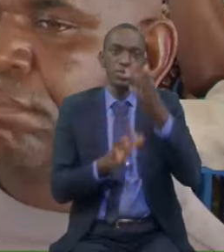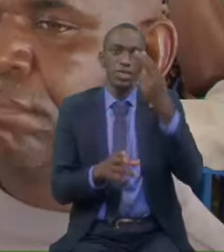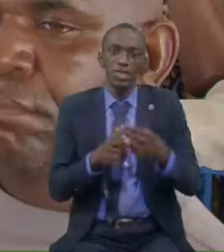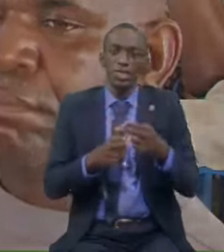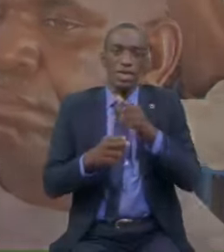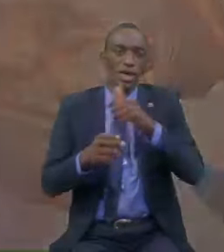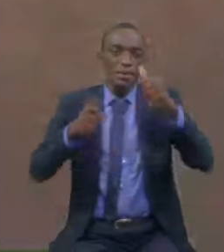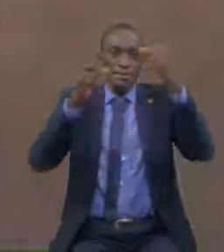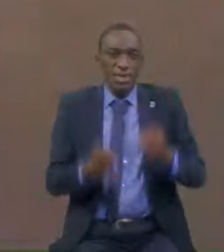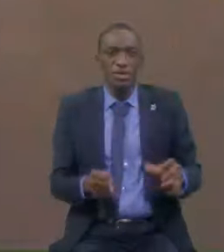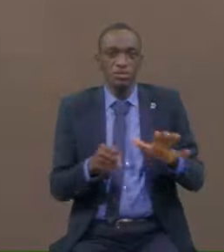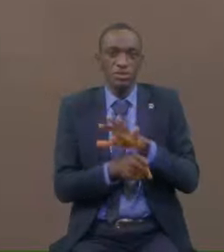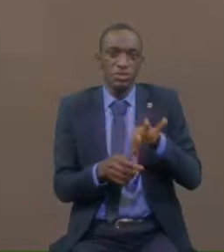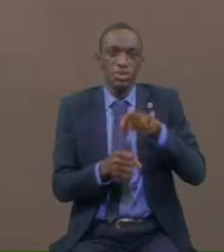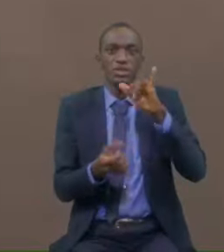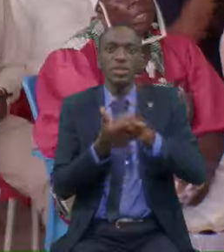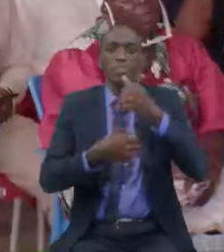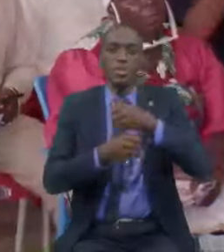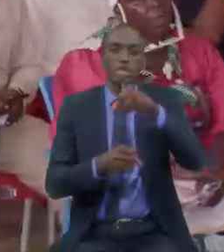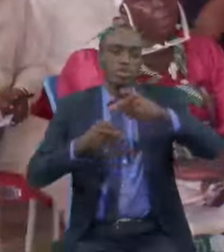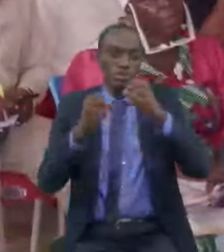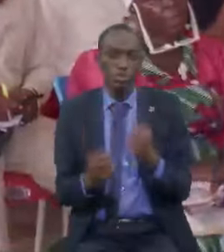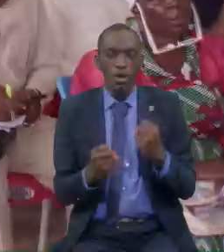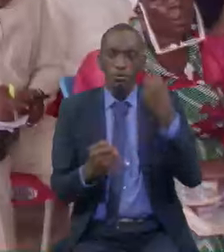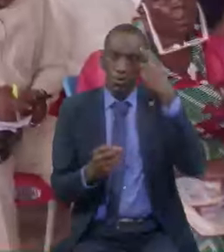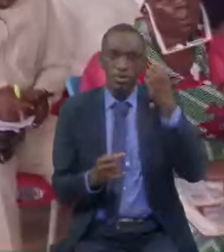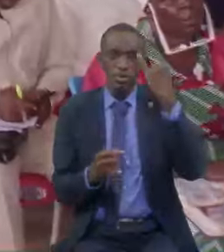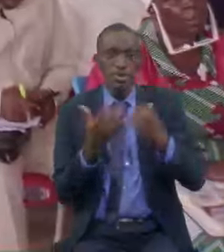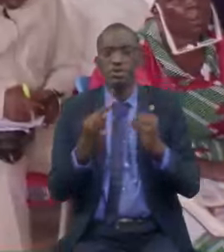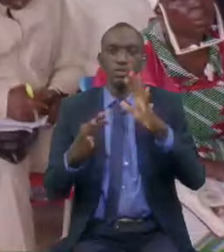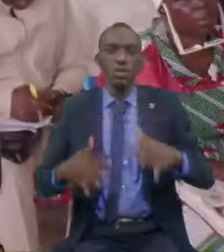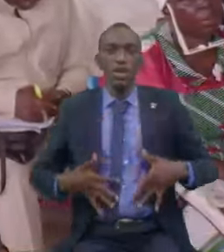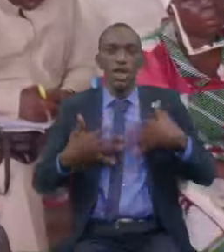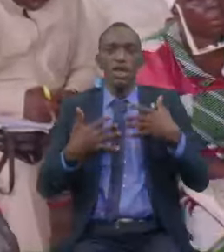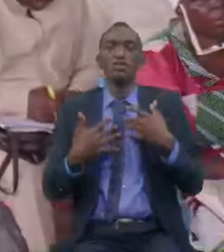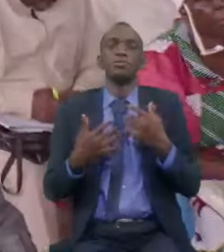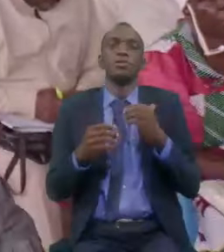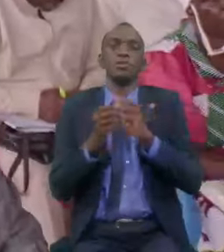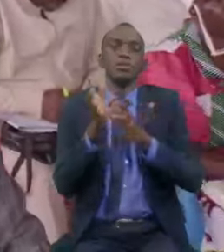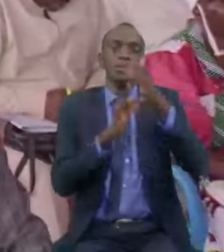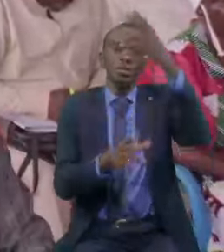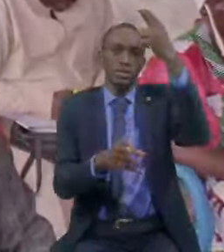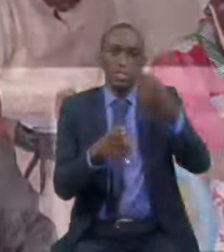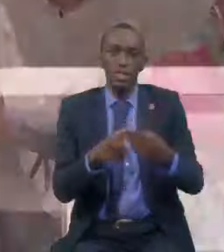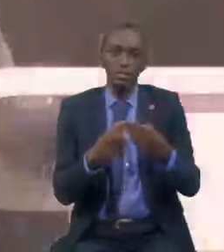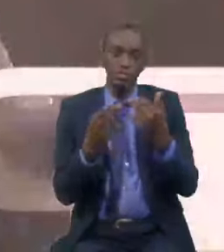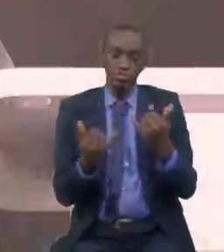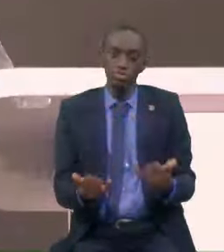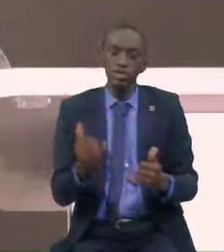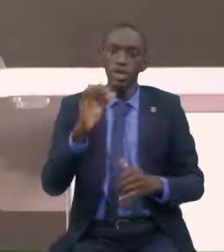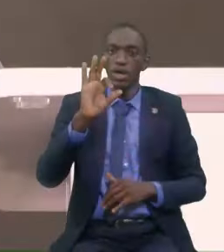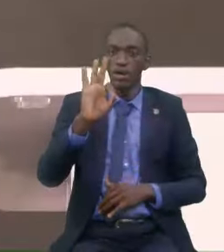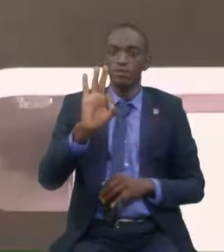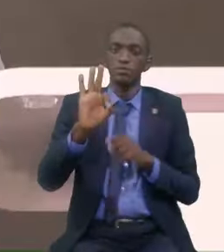your life in Jesus' name. We're looking at F now. F, we're